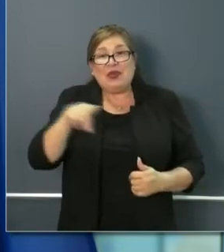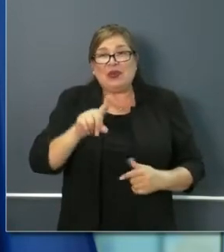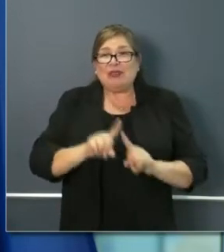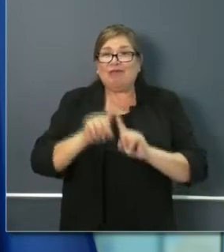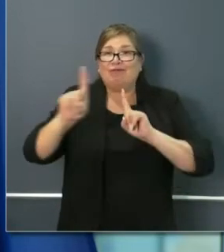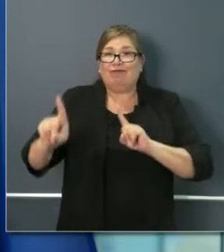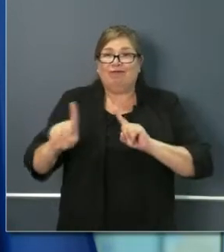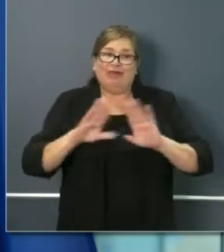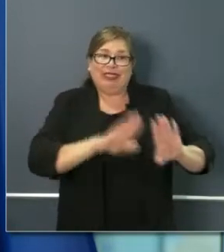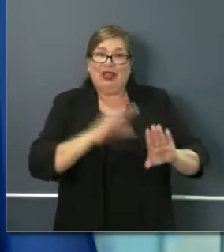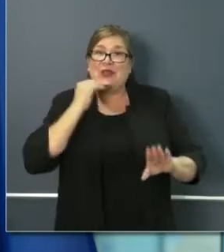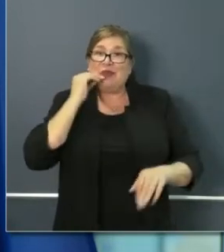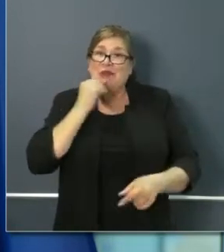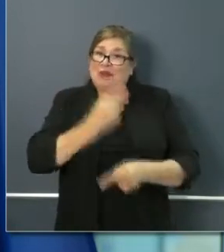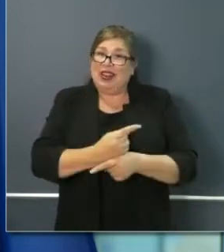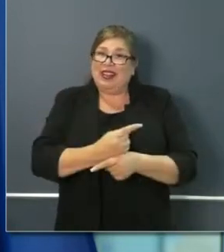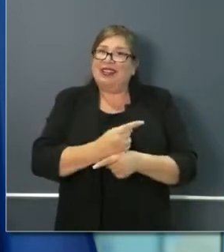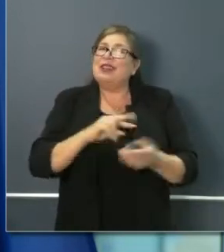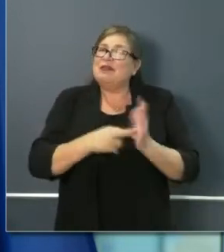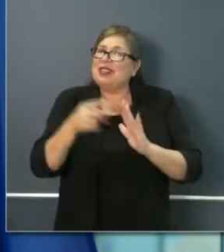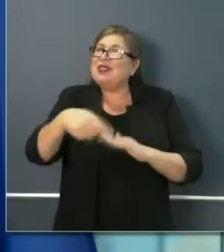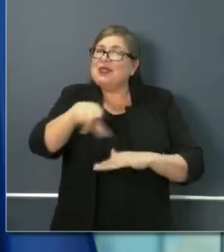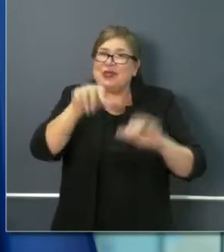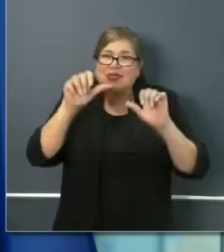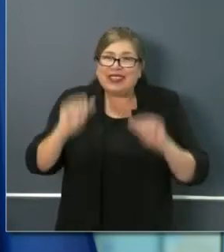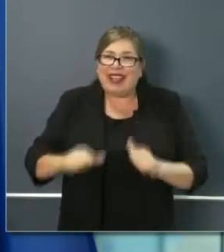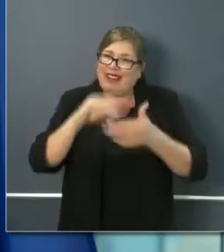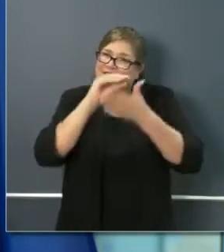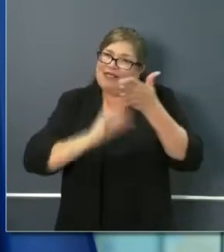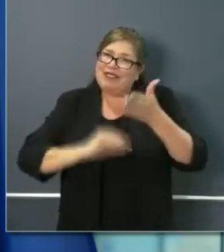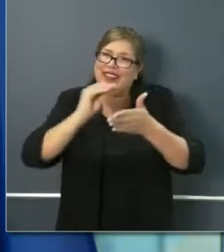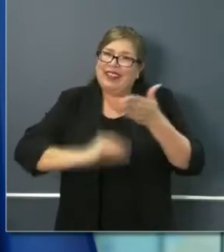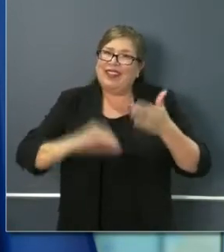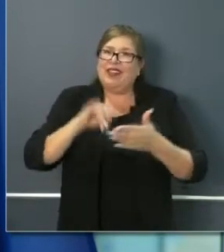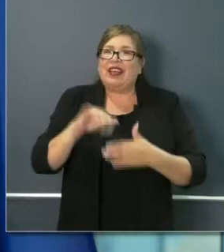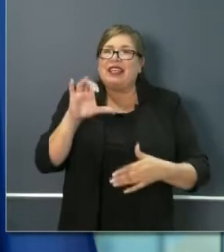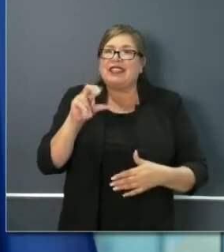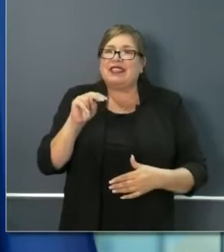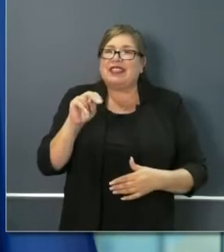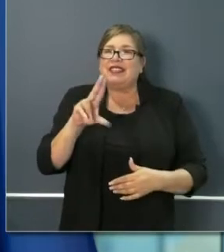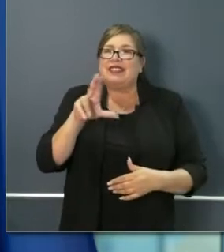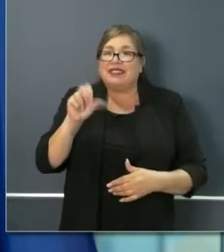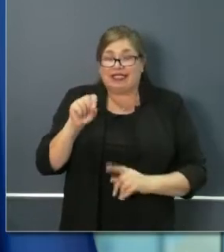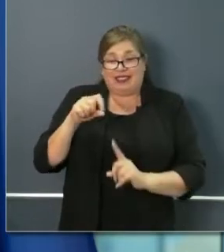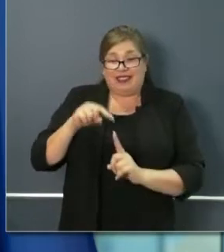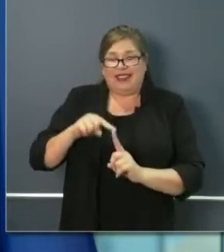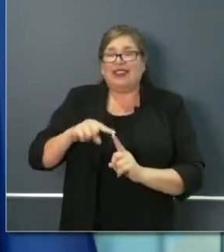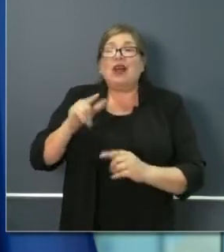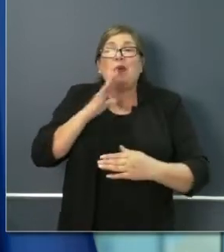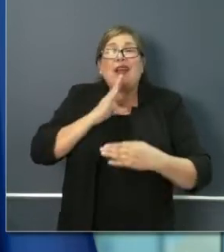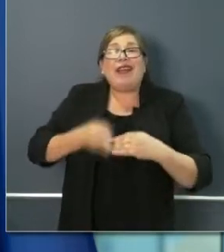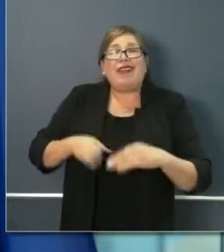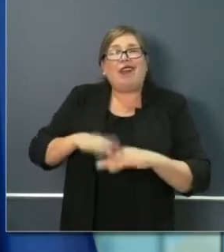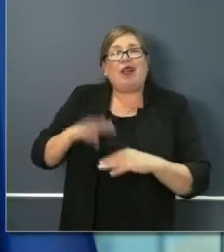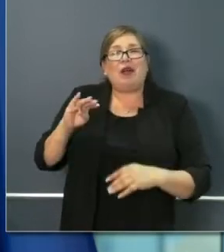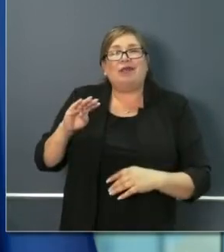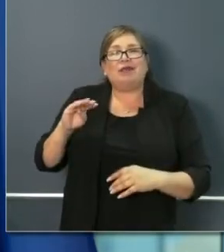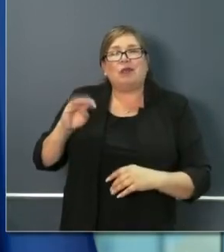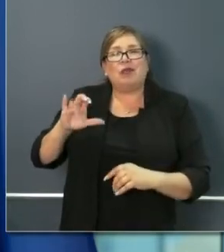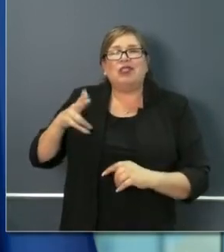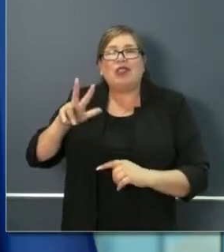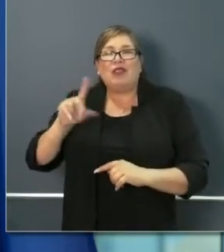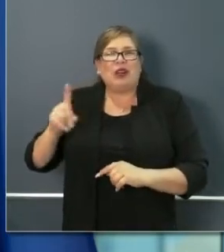the census forms in. Tomorrow launches our census process. It ends December 31st. We may need to get that extended. That's